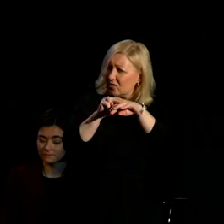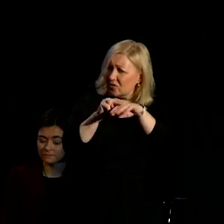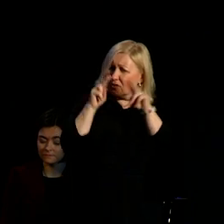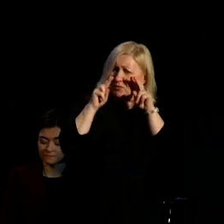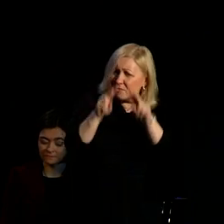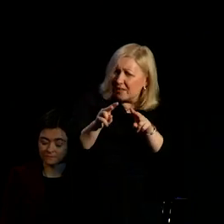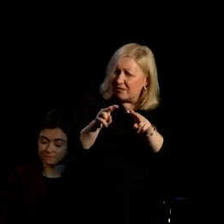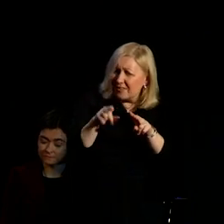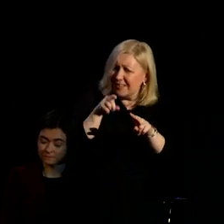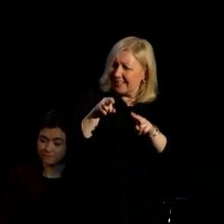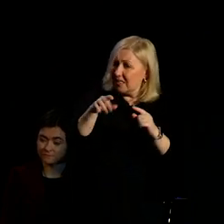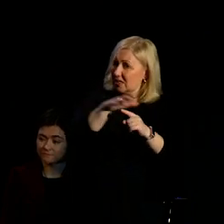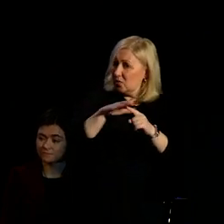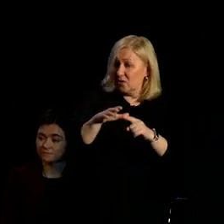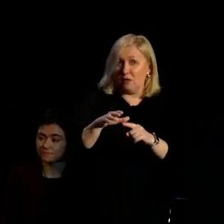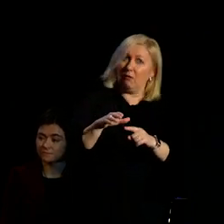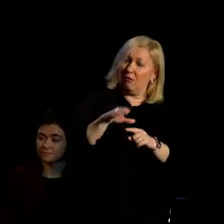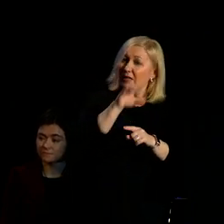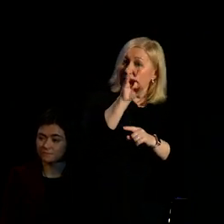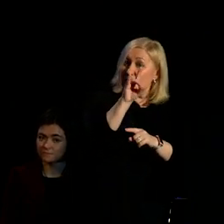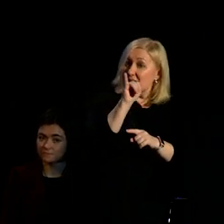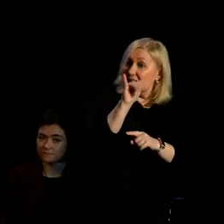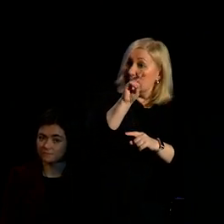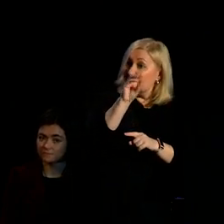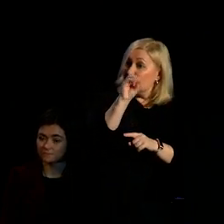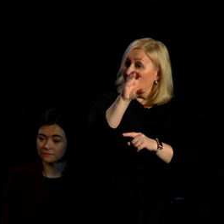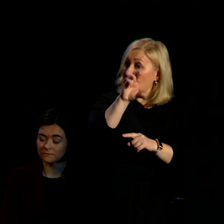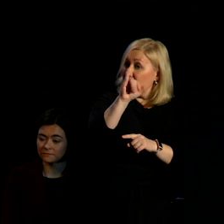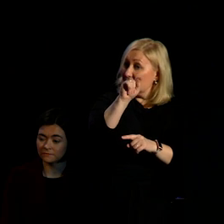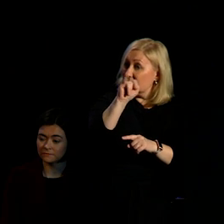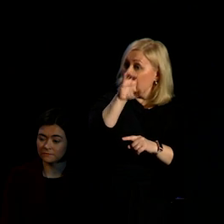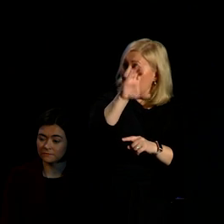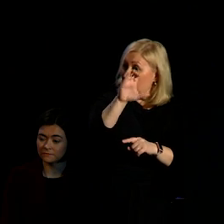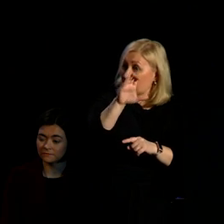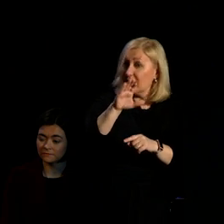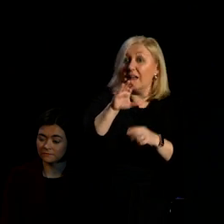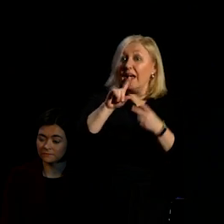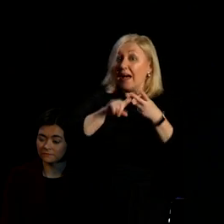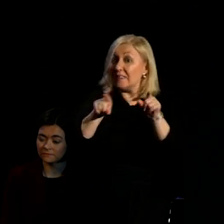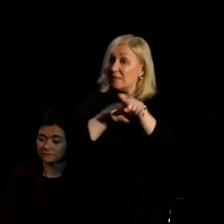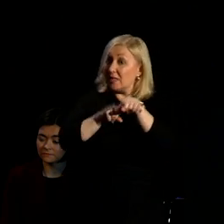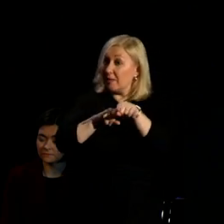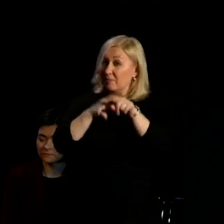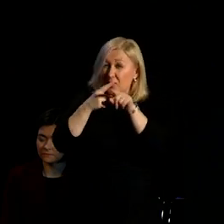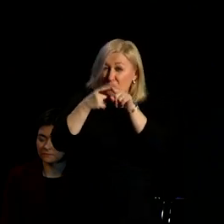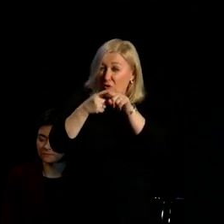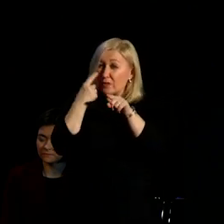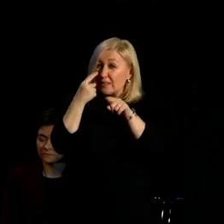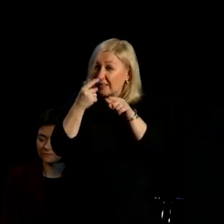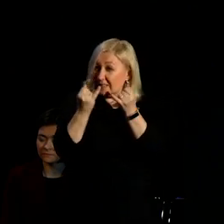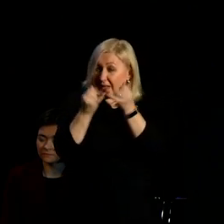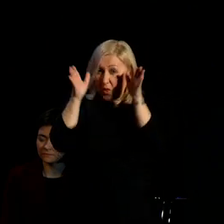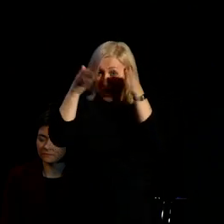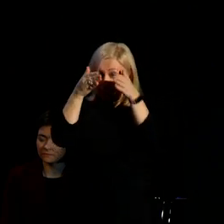as regrettable as it is myopic, displaying a dangerous ignorance of history. Furthermore, it is eroding